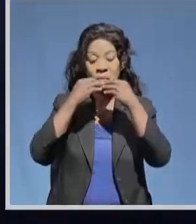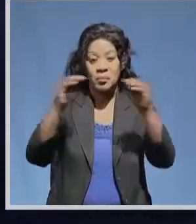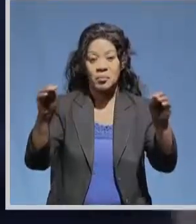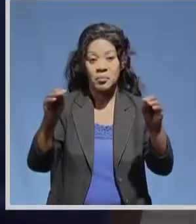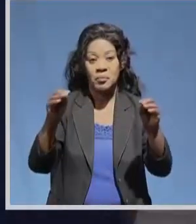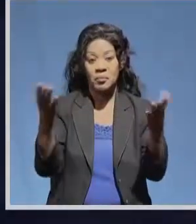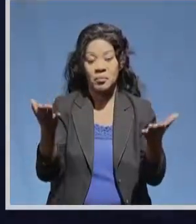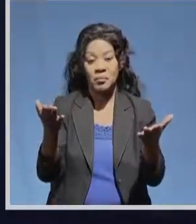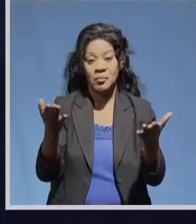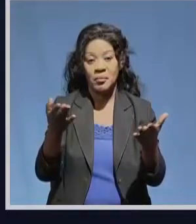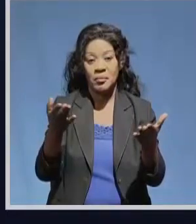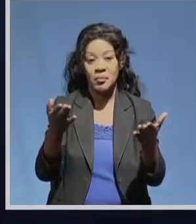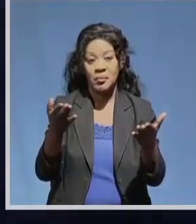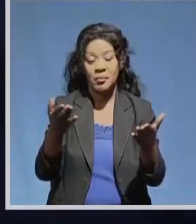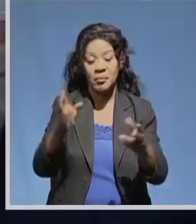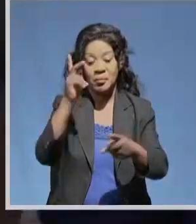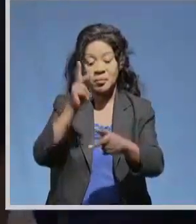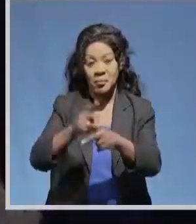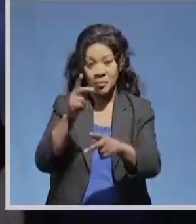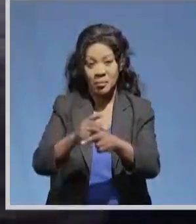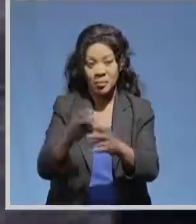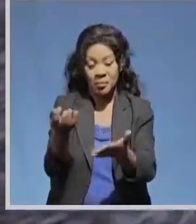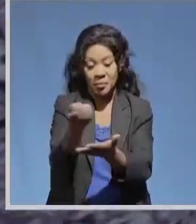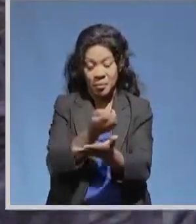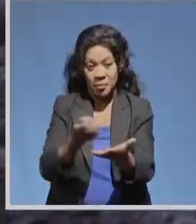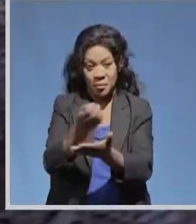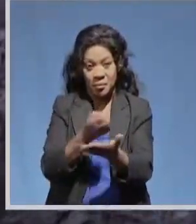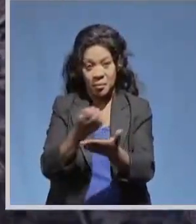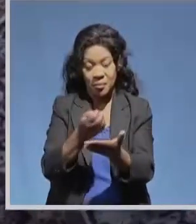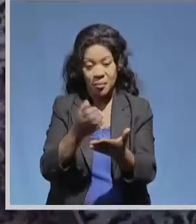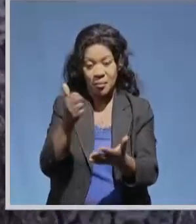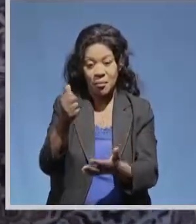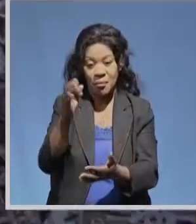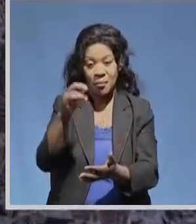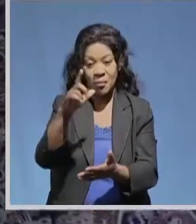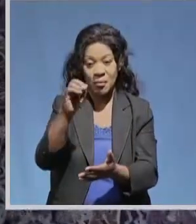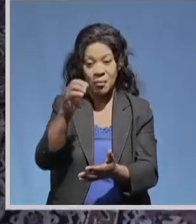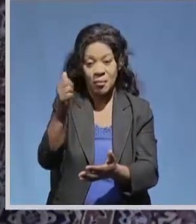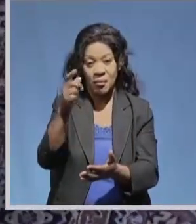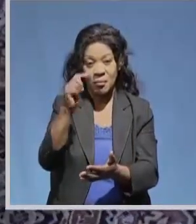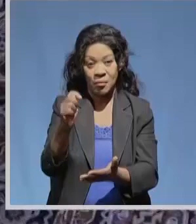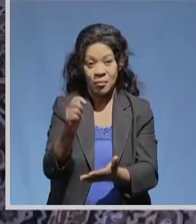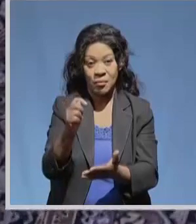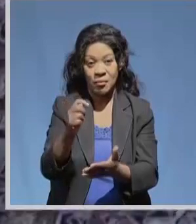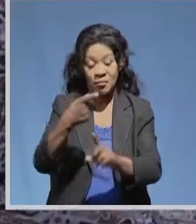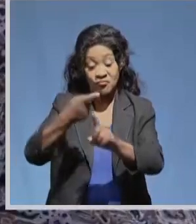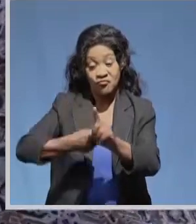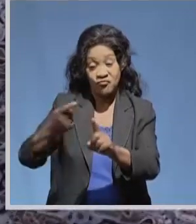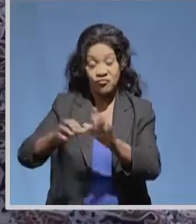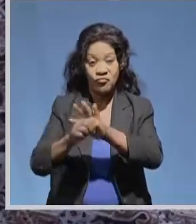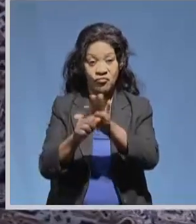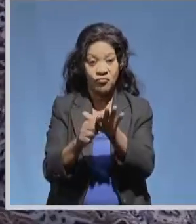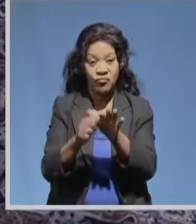there should be a balance between keeping the economy afloat and staying safe from COVID-19. Efim